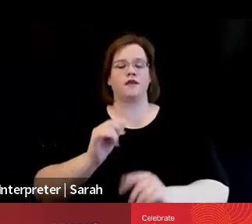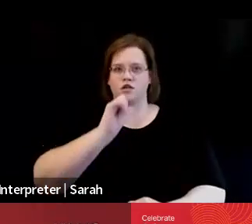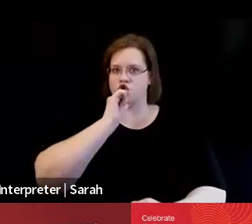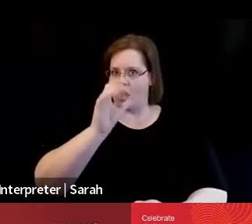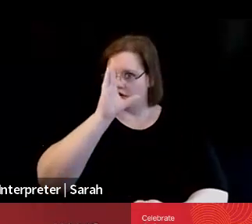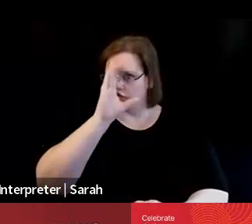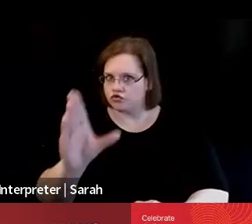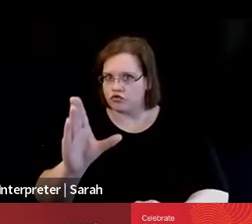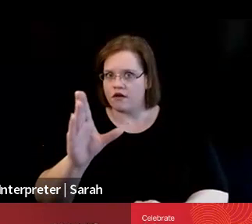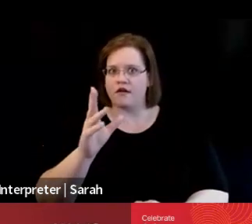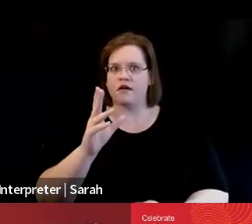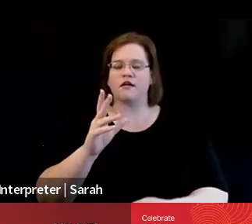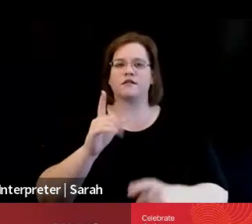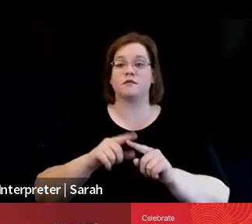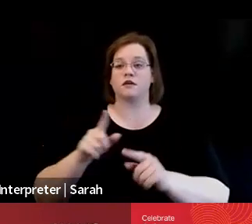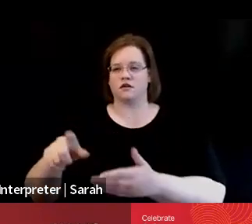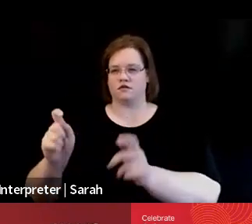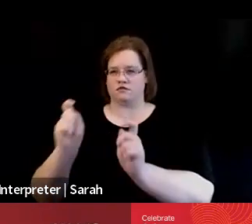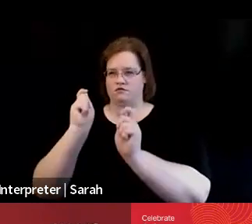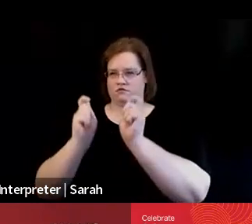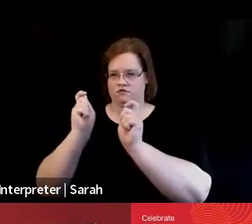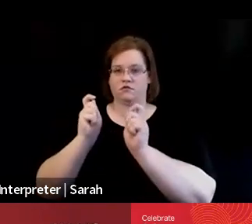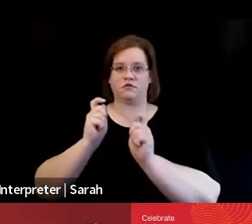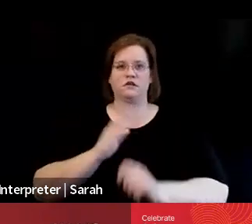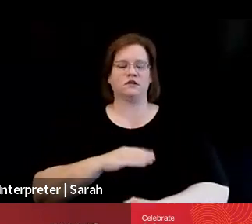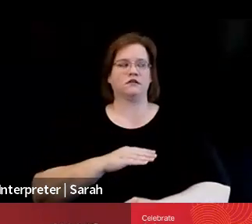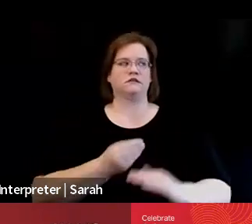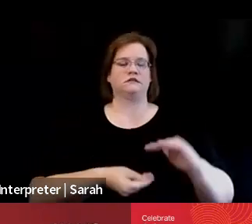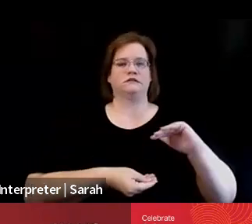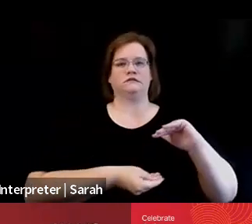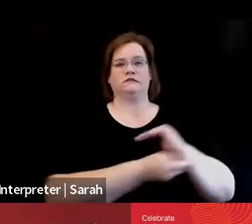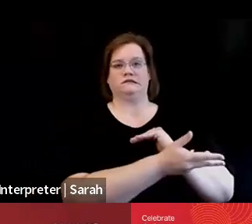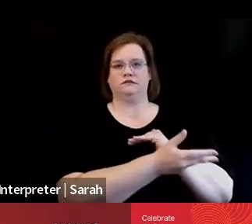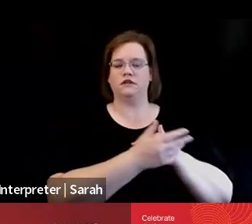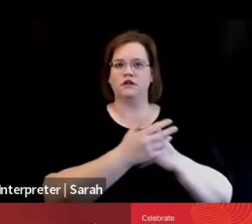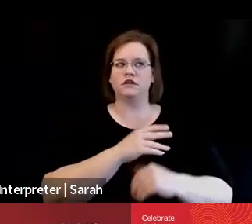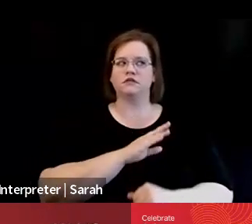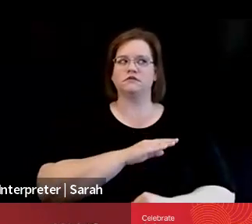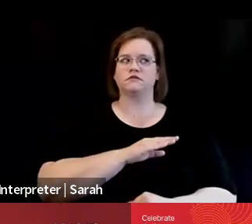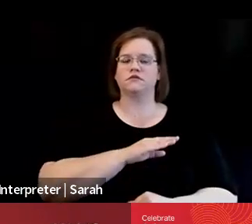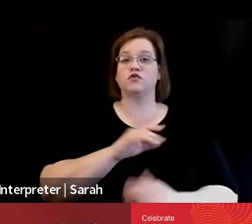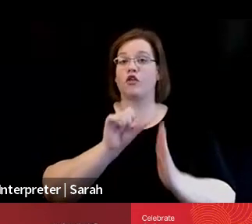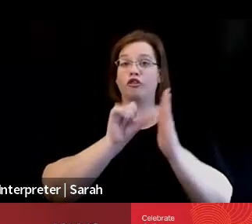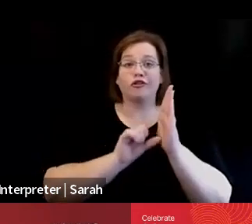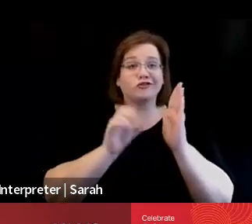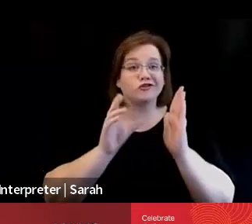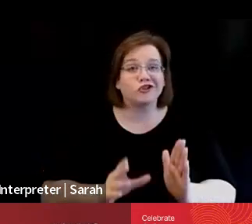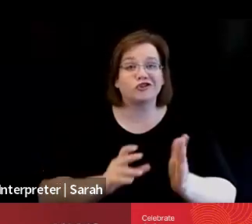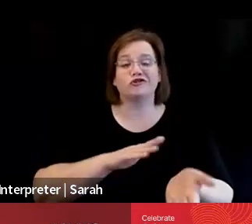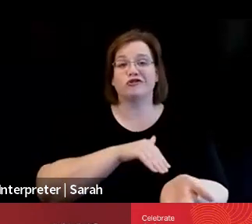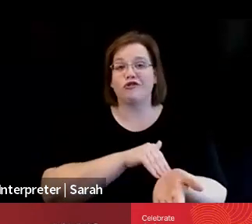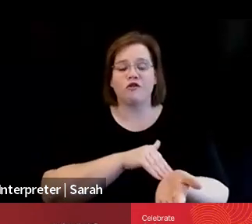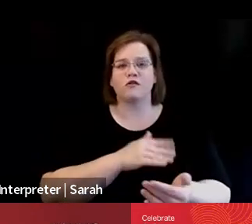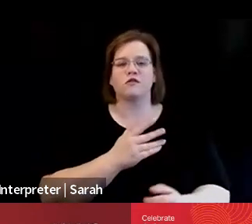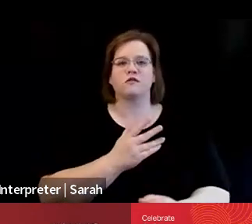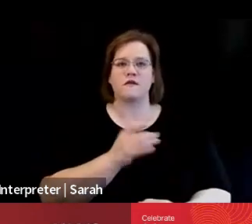somewhat mitigated speech, so that the surgeon or whoever you're working with doesn't feel like you're telling them that they did a bad job or something